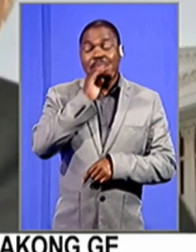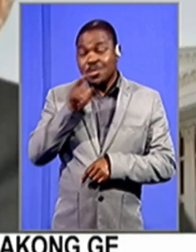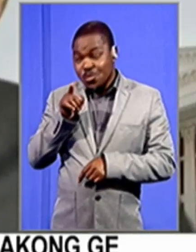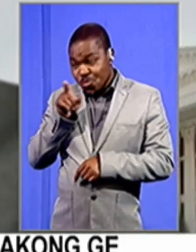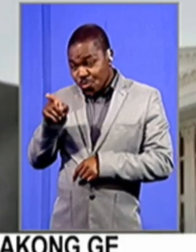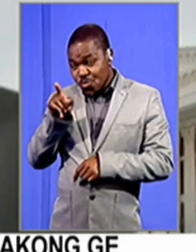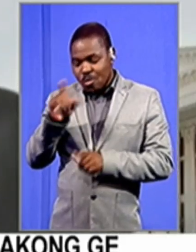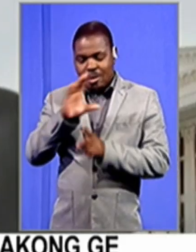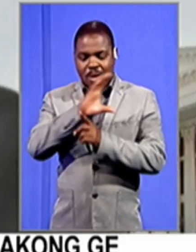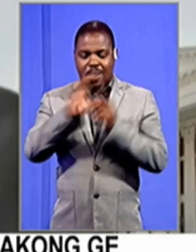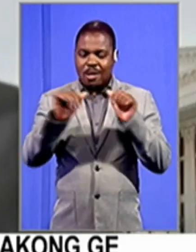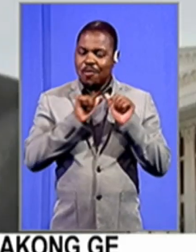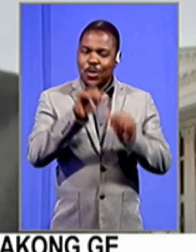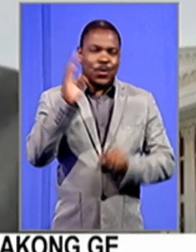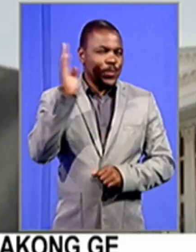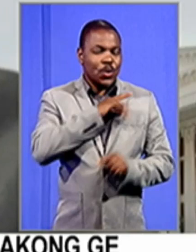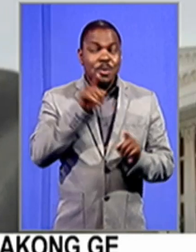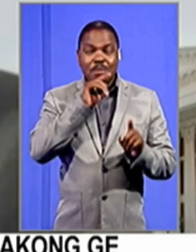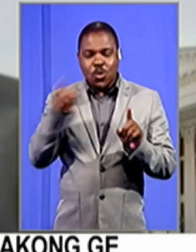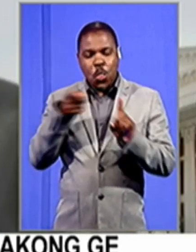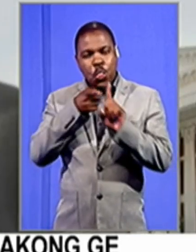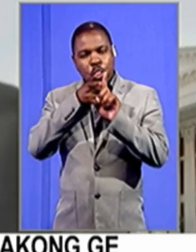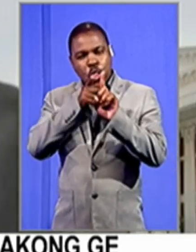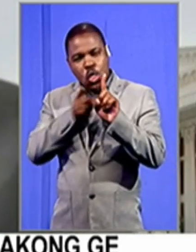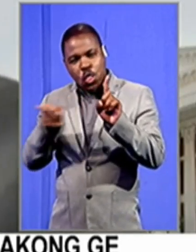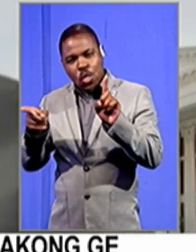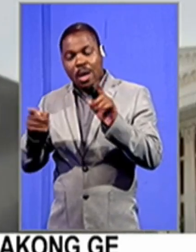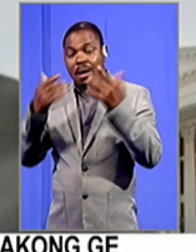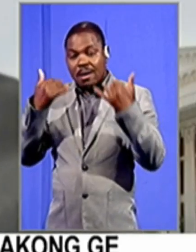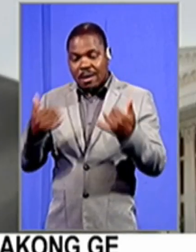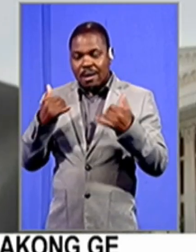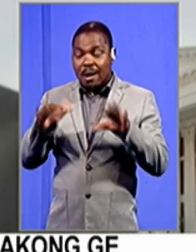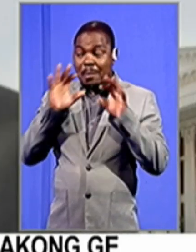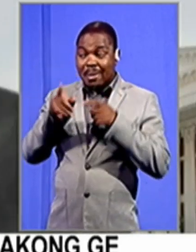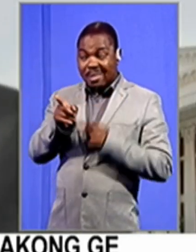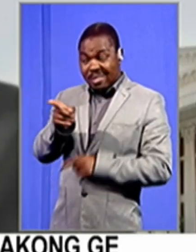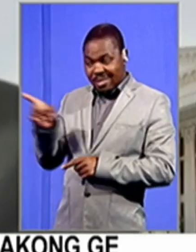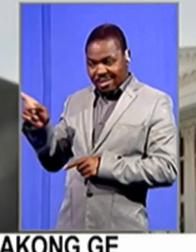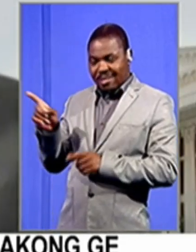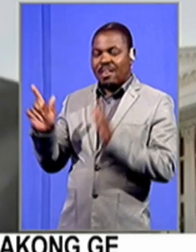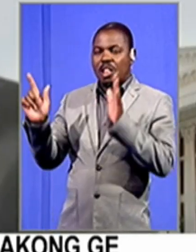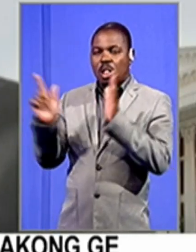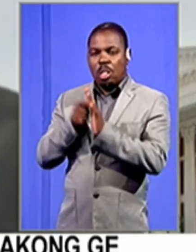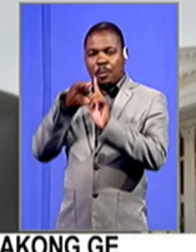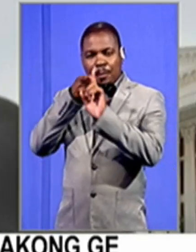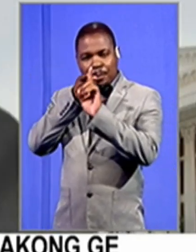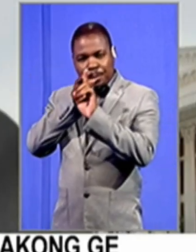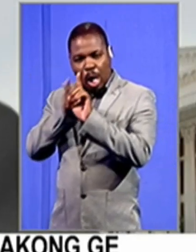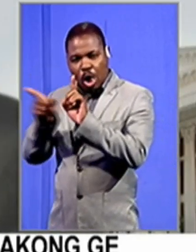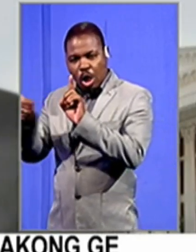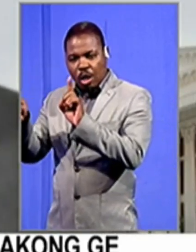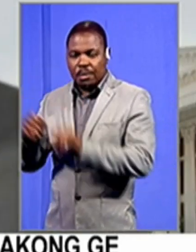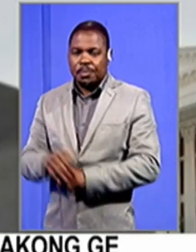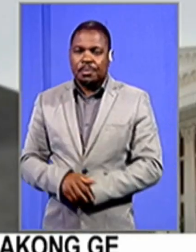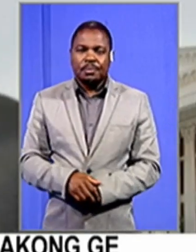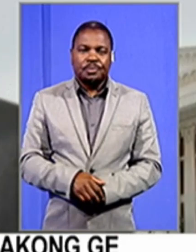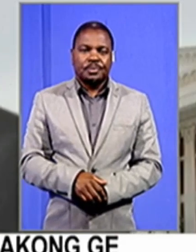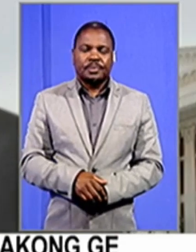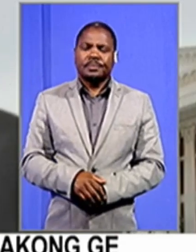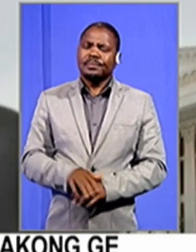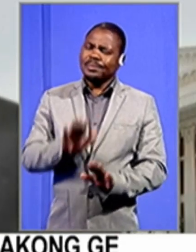balobedu ebile o kwile tseleng bjale batho ba re apao ka bona ba kwile tseleng ge taba